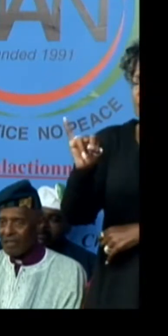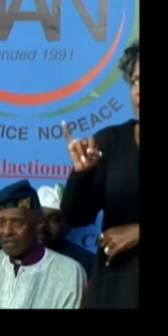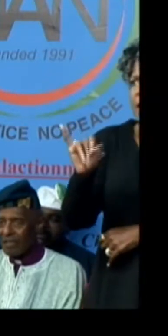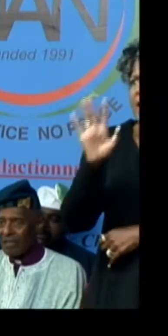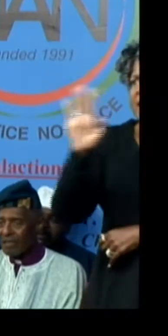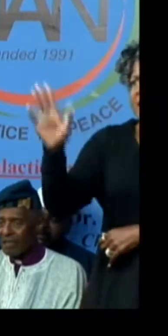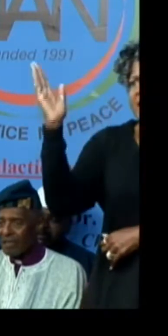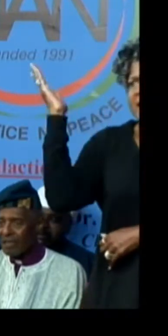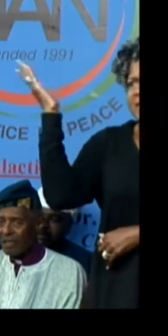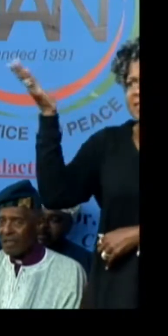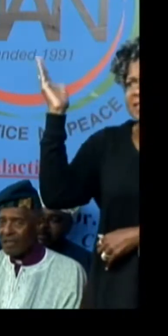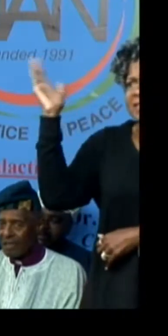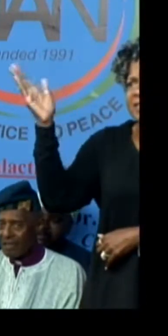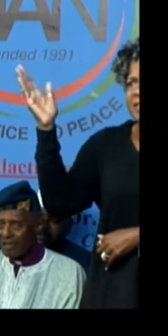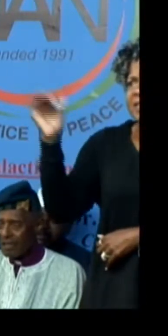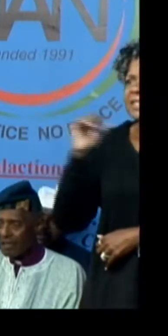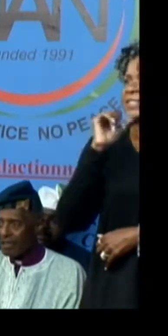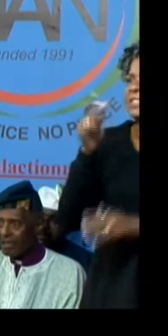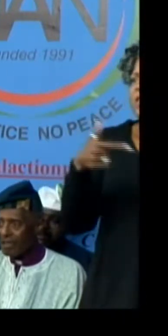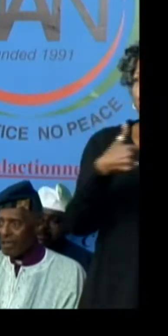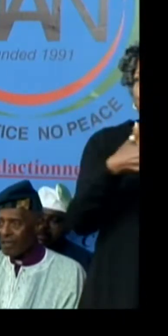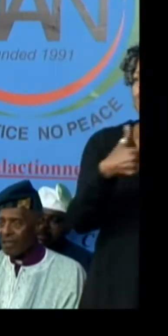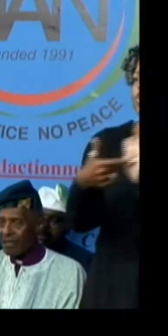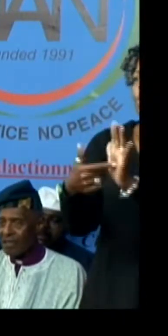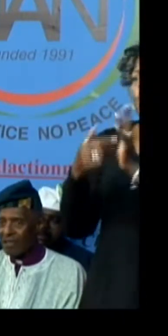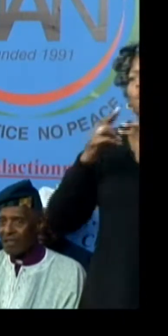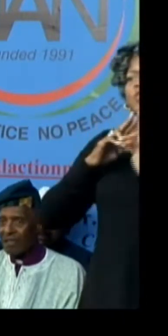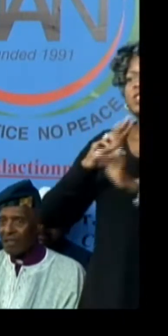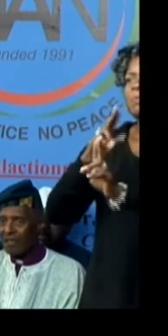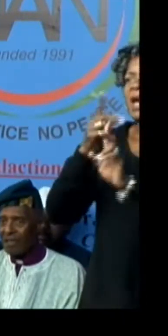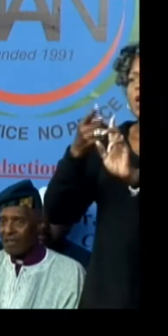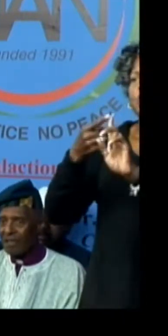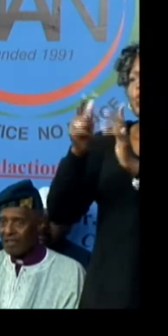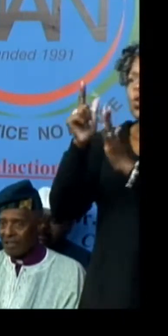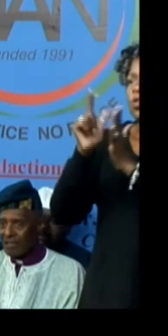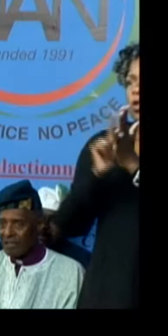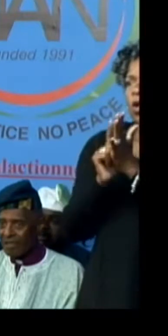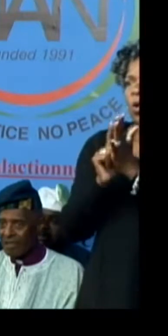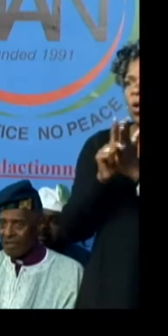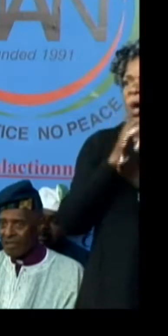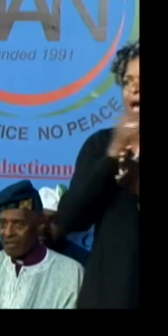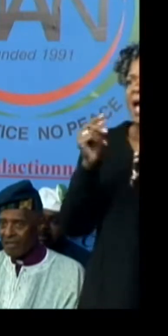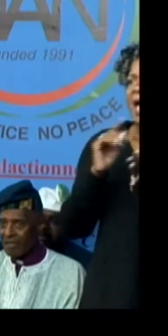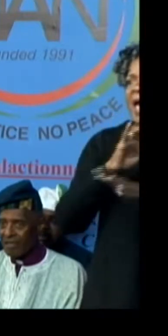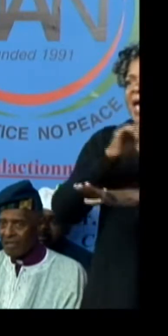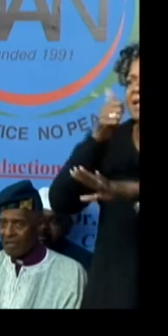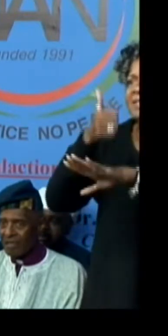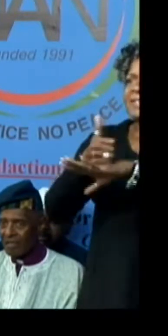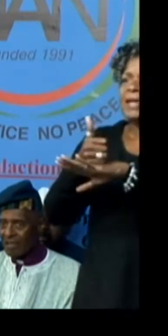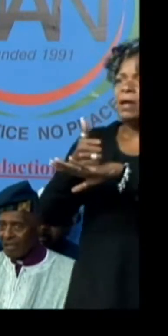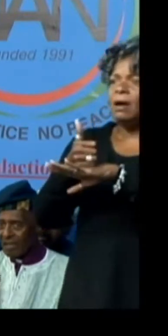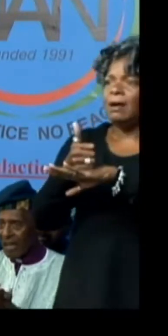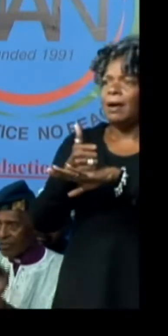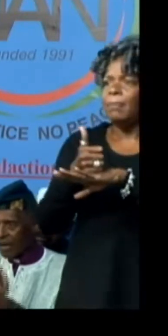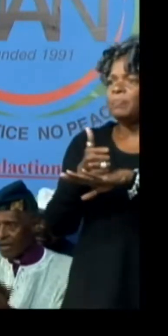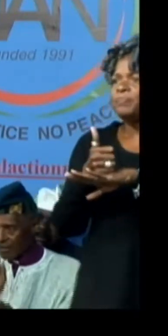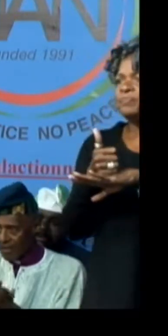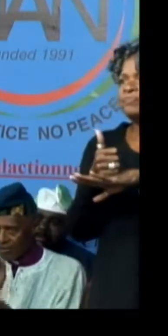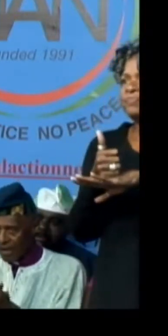law and set a tone that is dangerous and biased in this